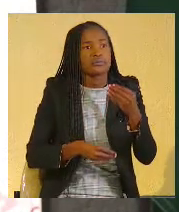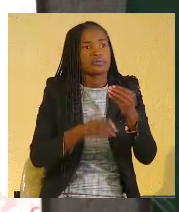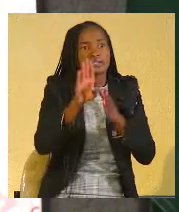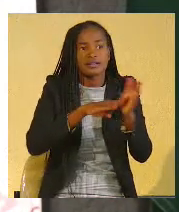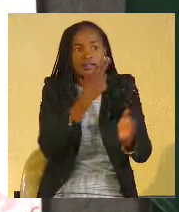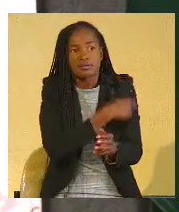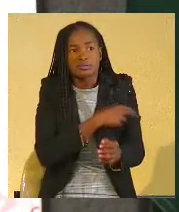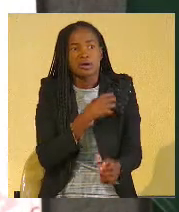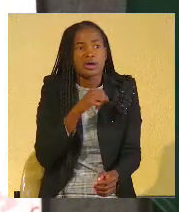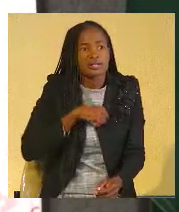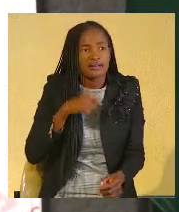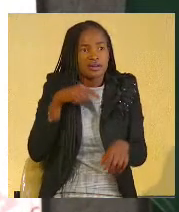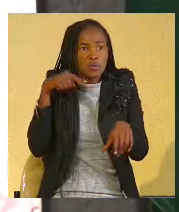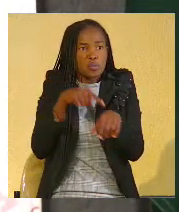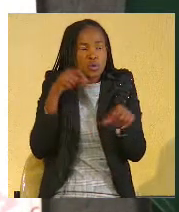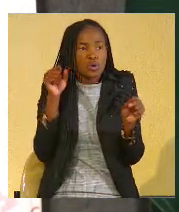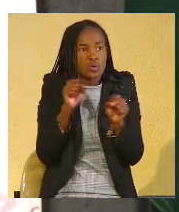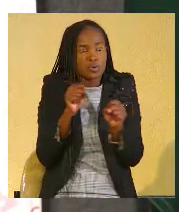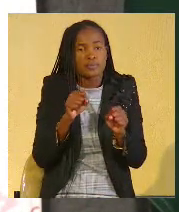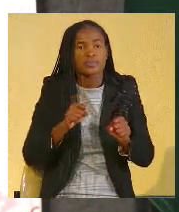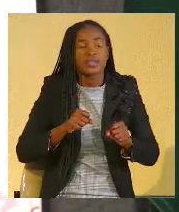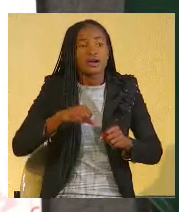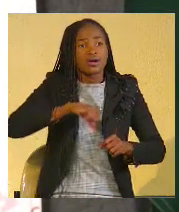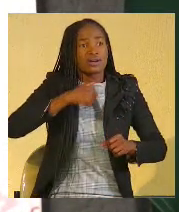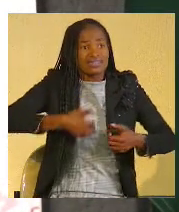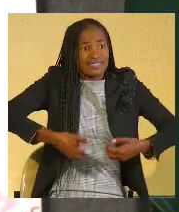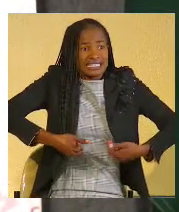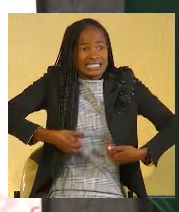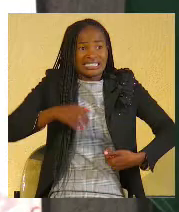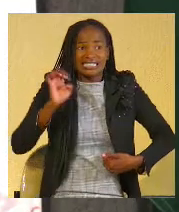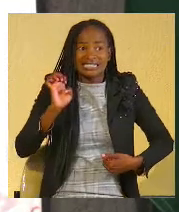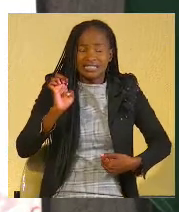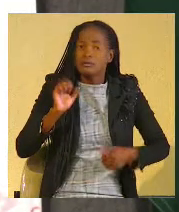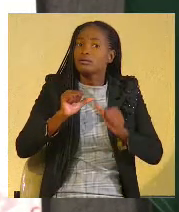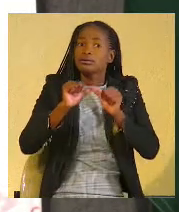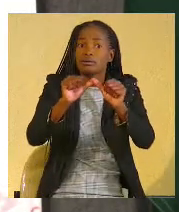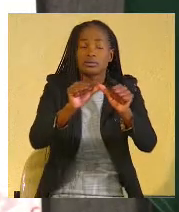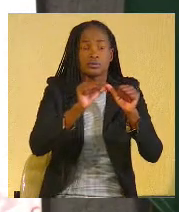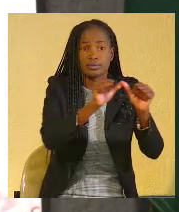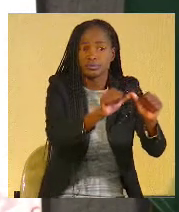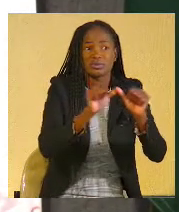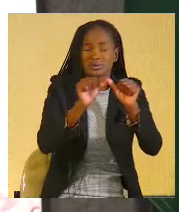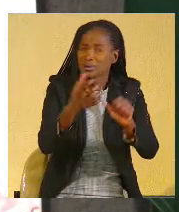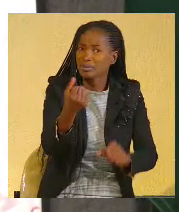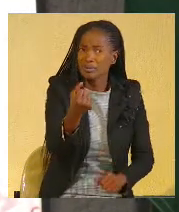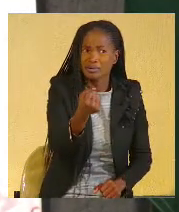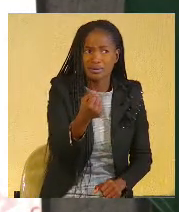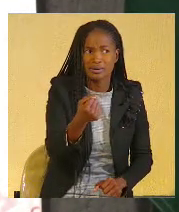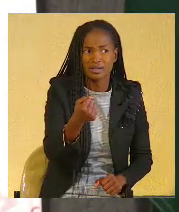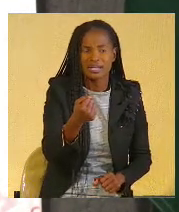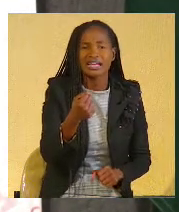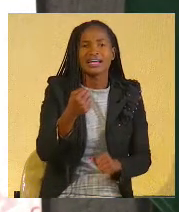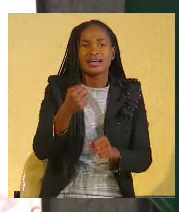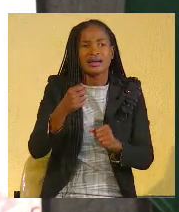We still are battling with hepatitis E, but in all those fronts, we do